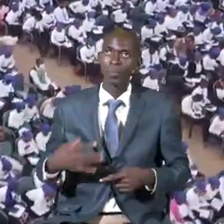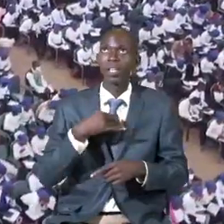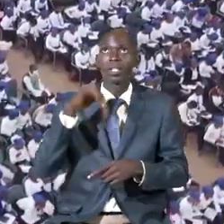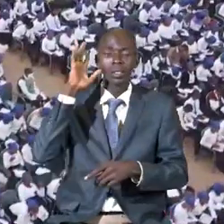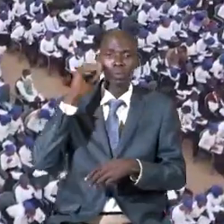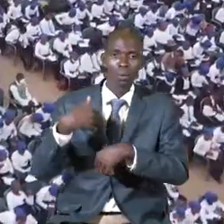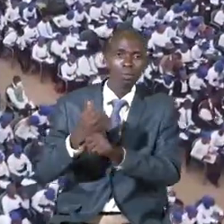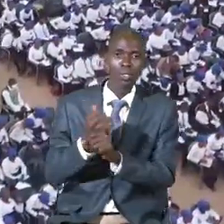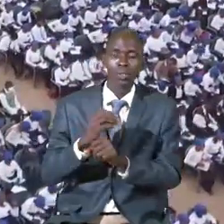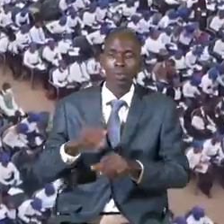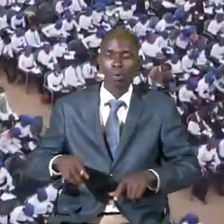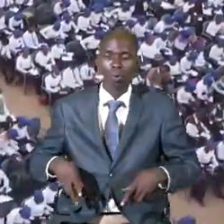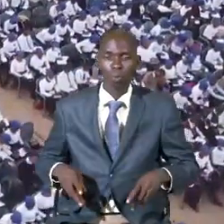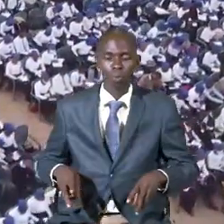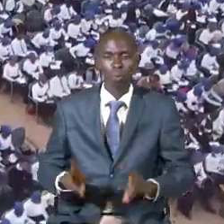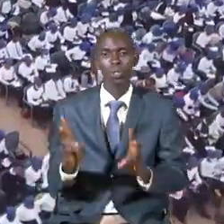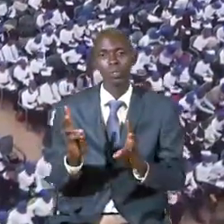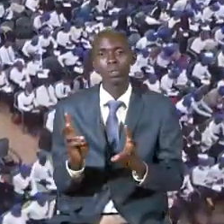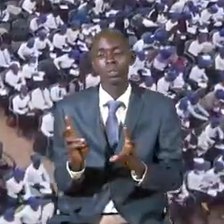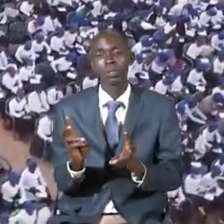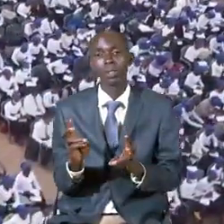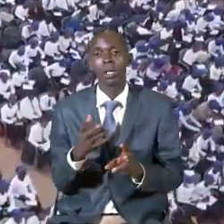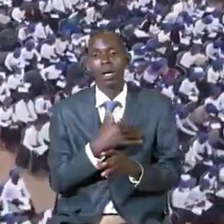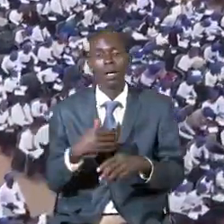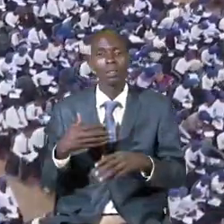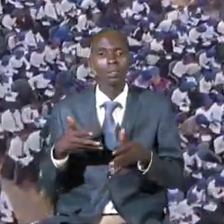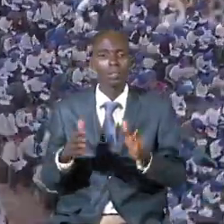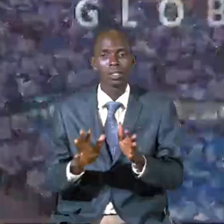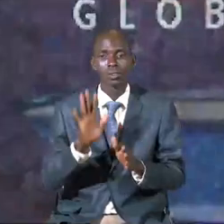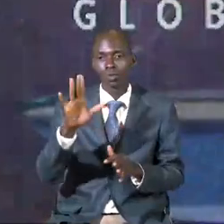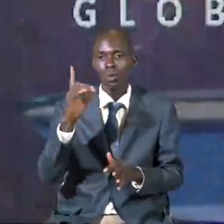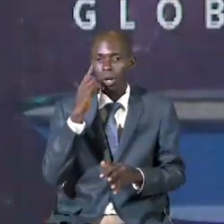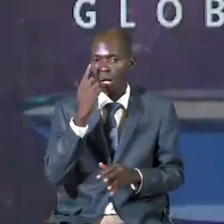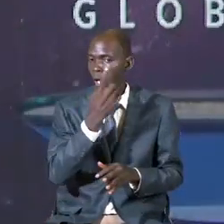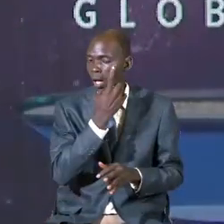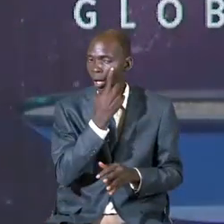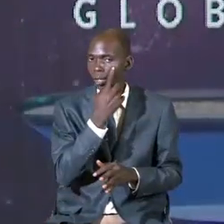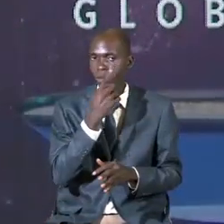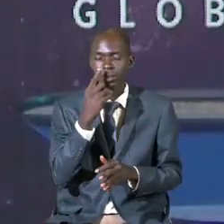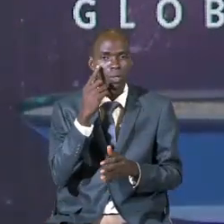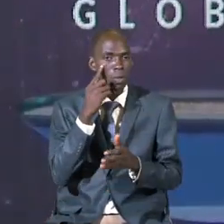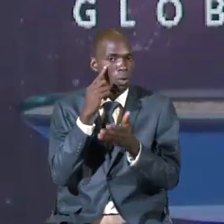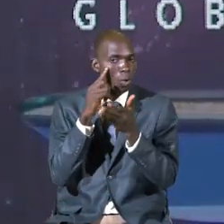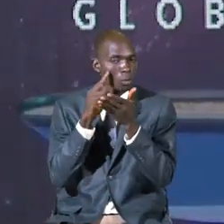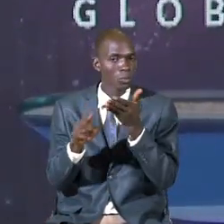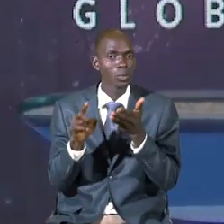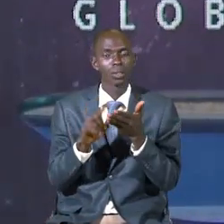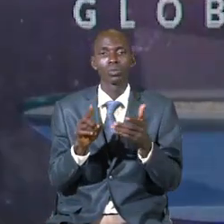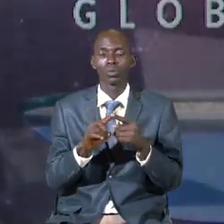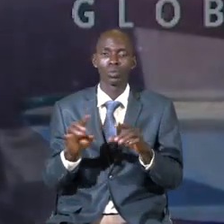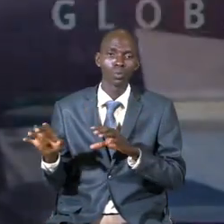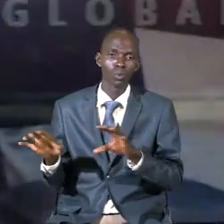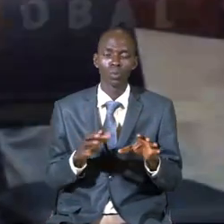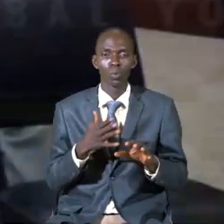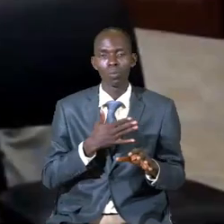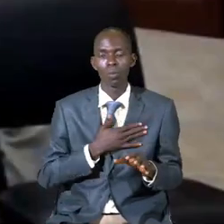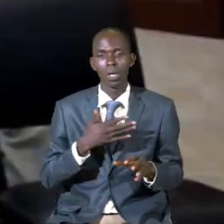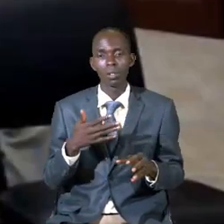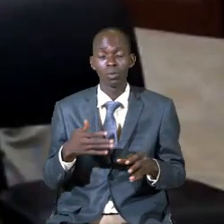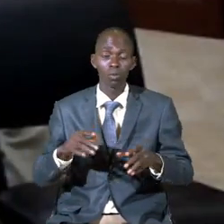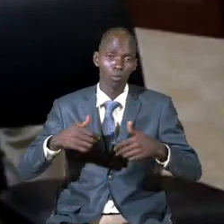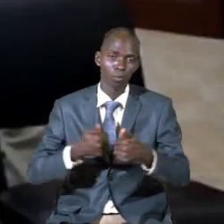heart ought to be and let the eyes observe my ways now when